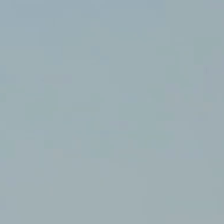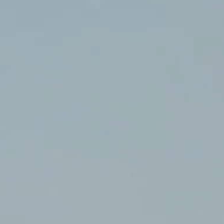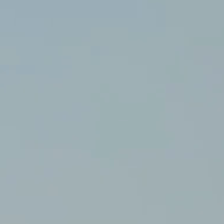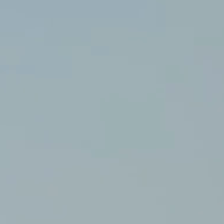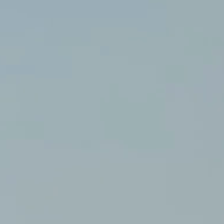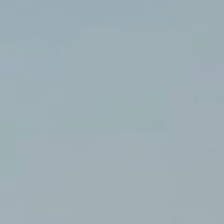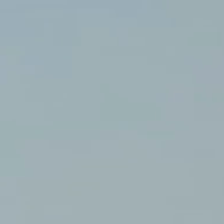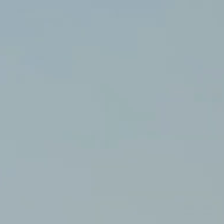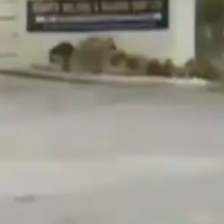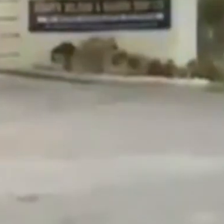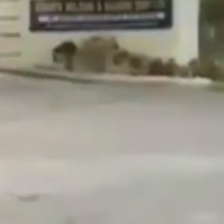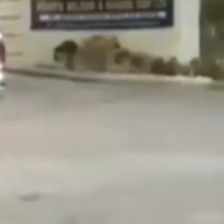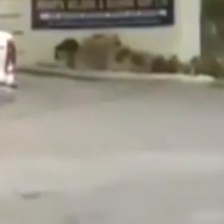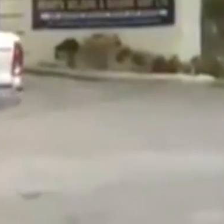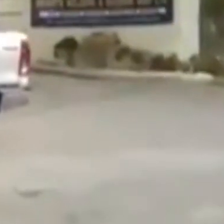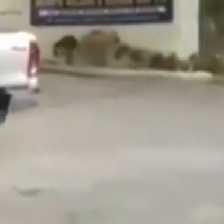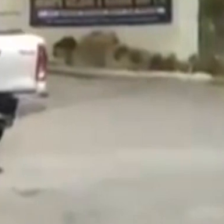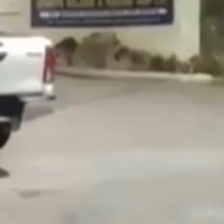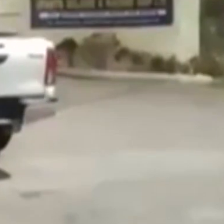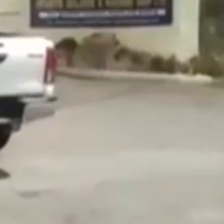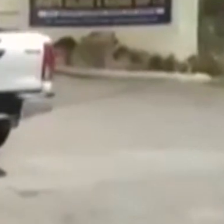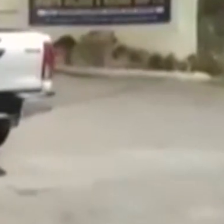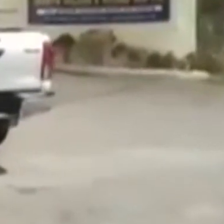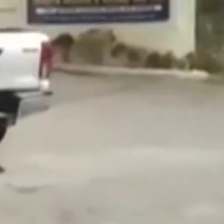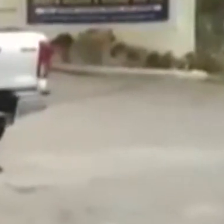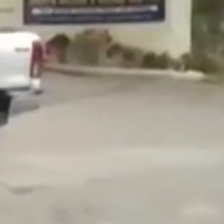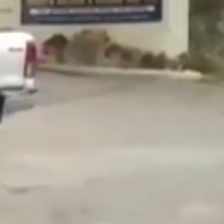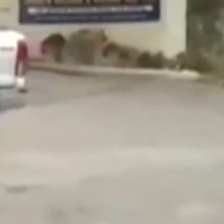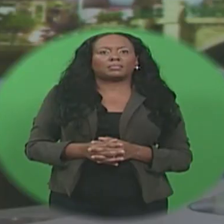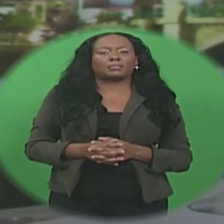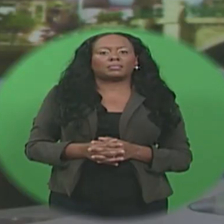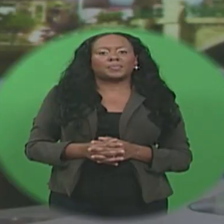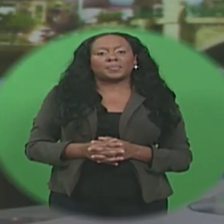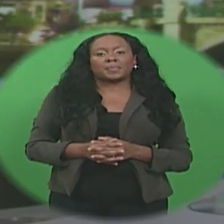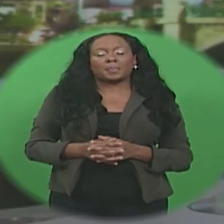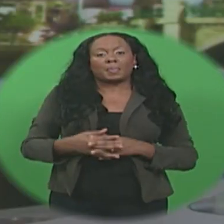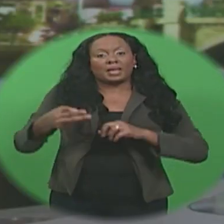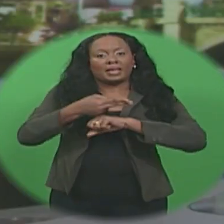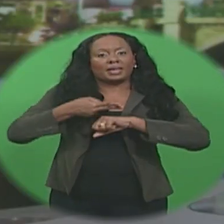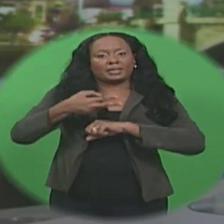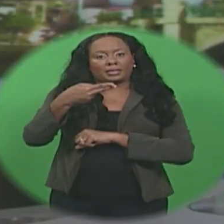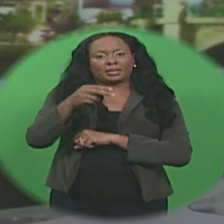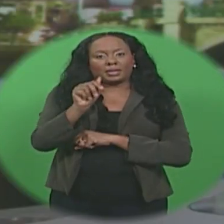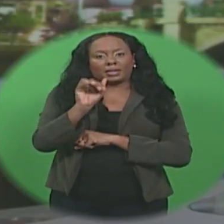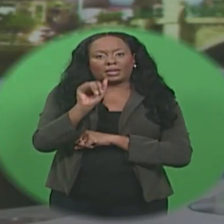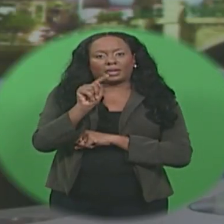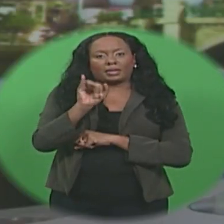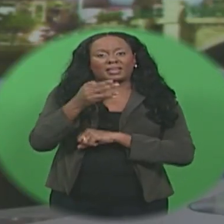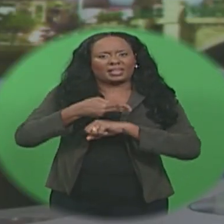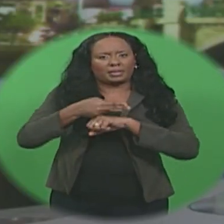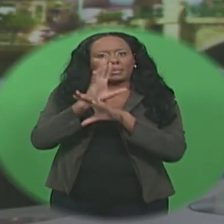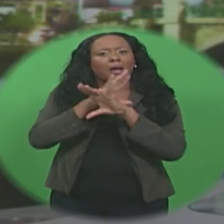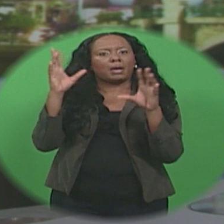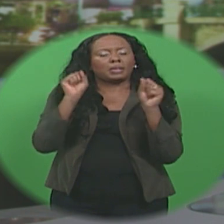of ammunition in February. The owner of the Manchester property is one of the individuals. President Jovenel Moise